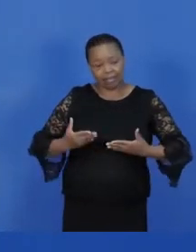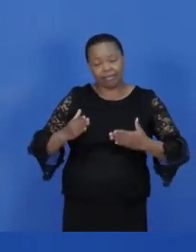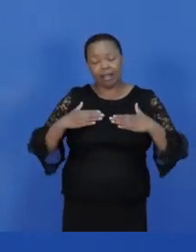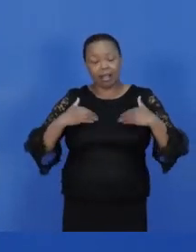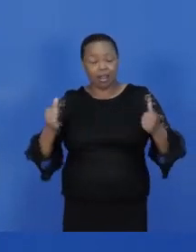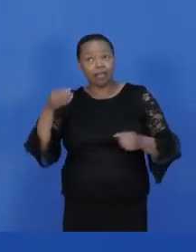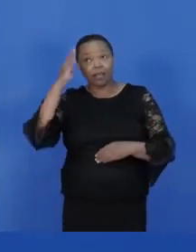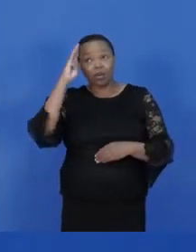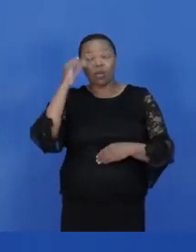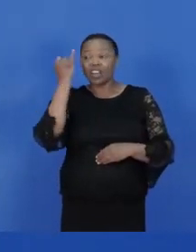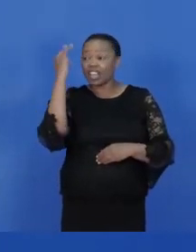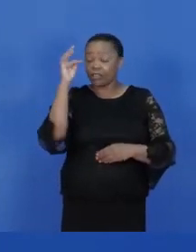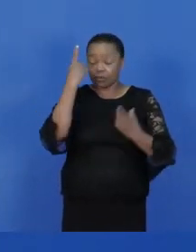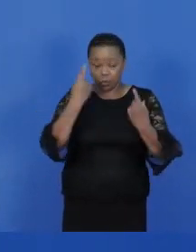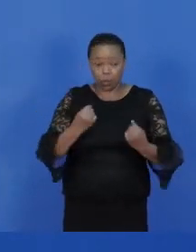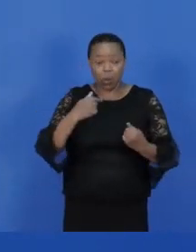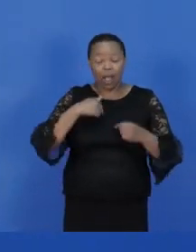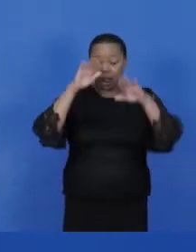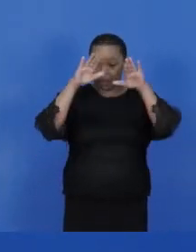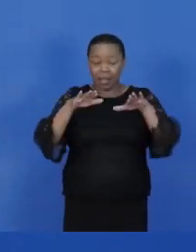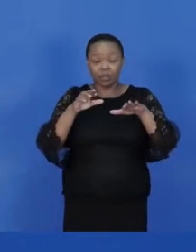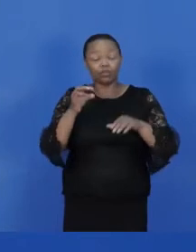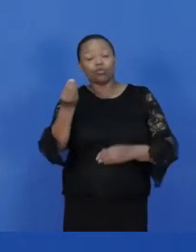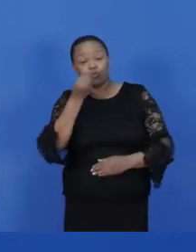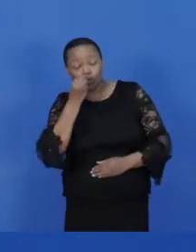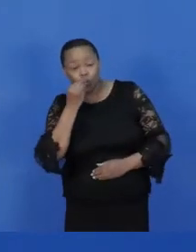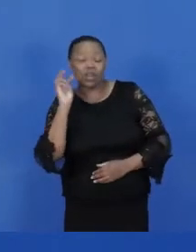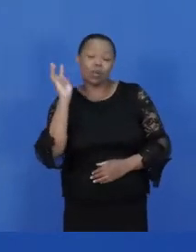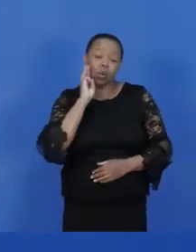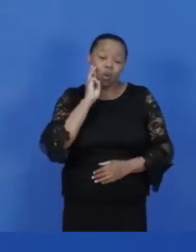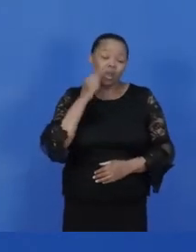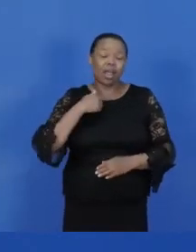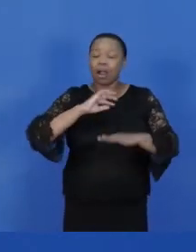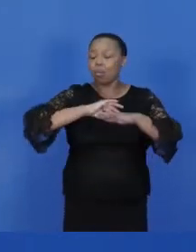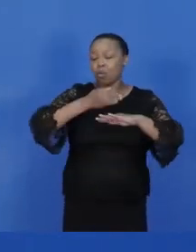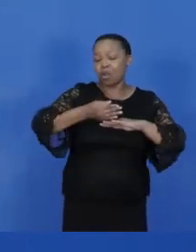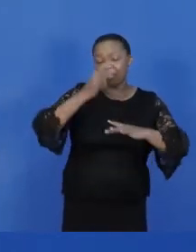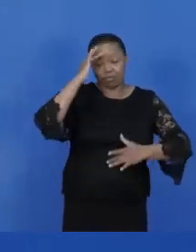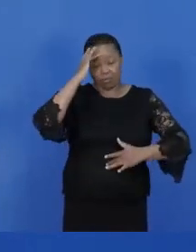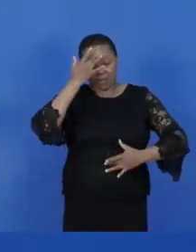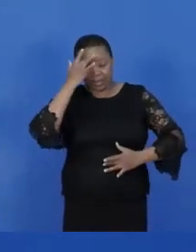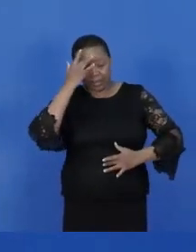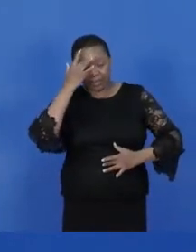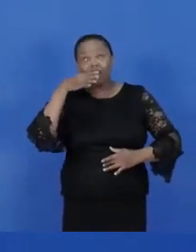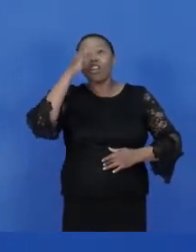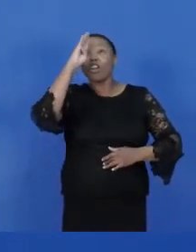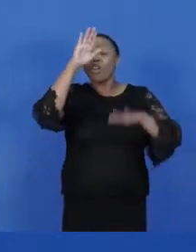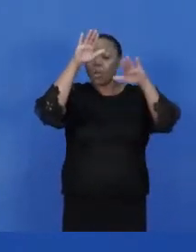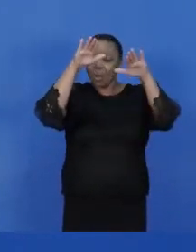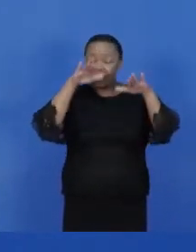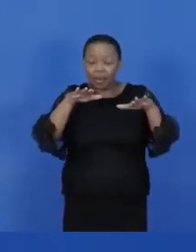you do, I will bless you with food and water, and I will protect you from illness. So God blesses